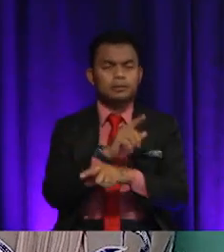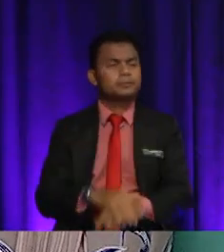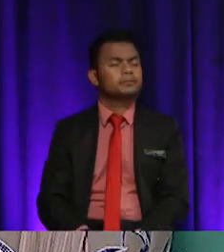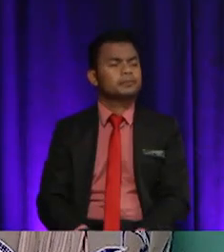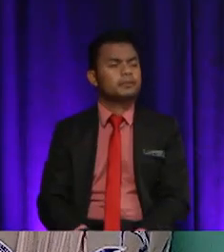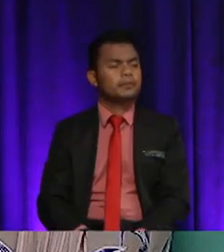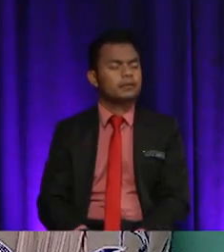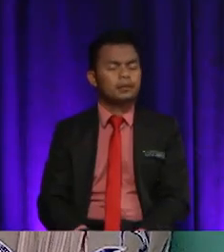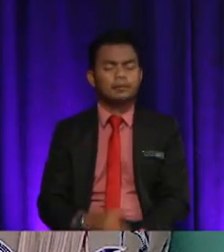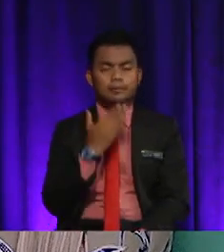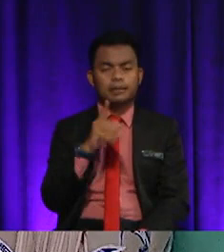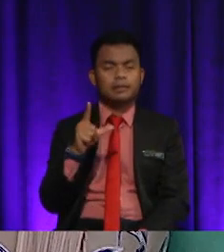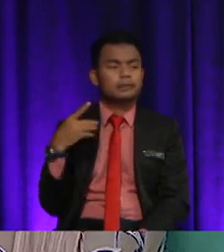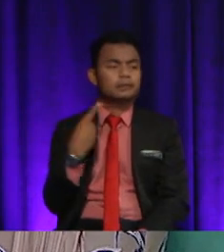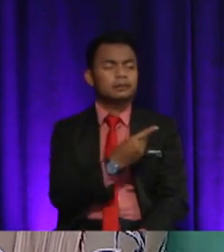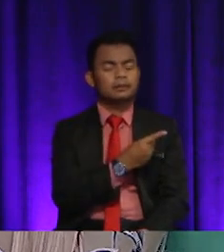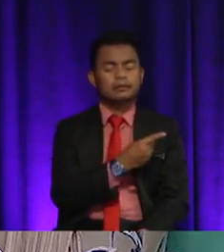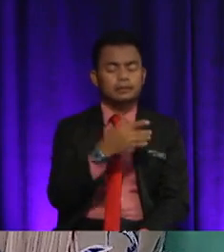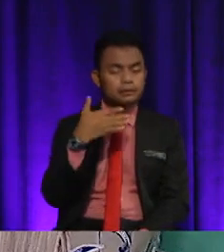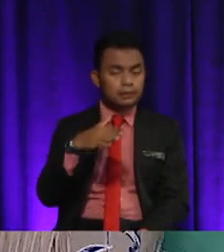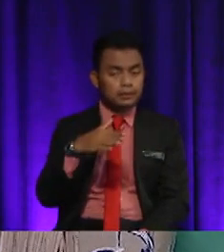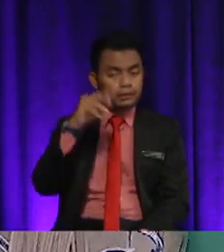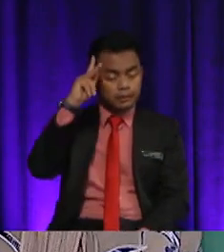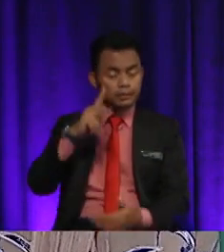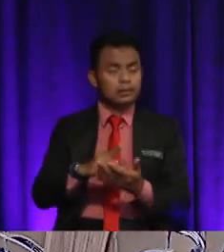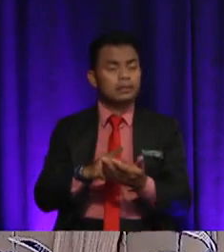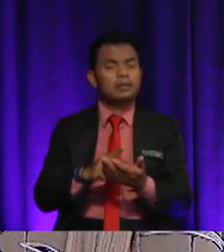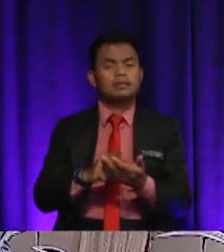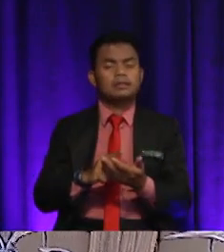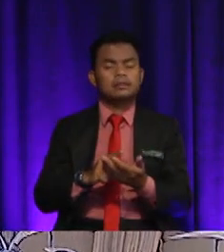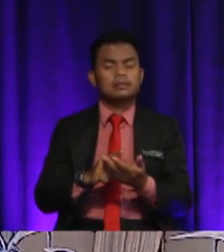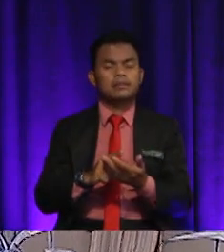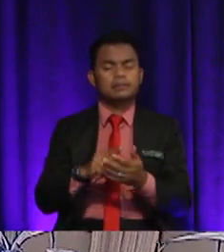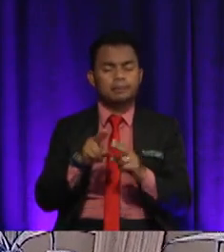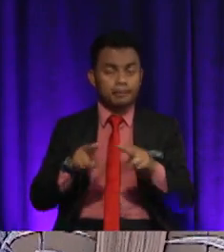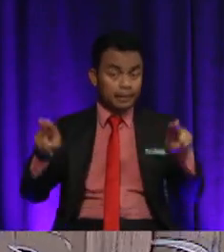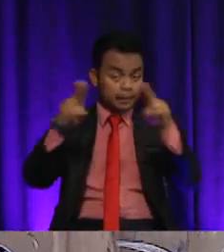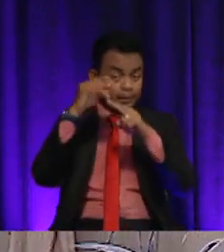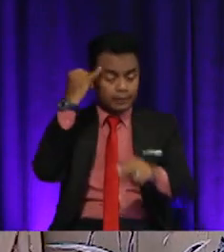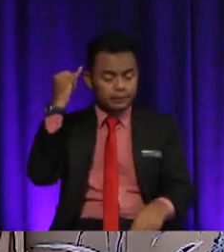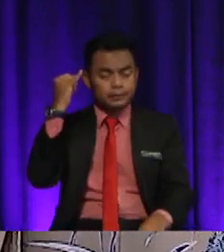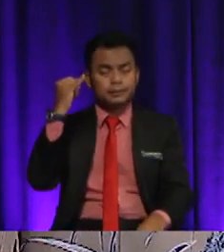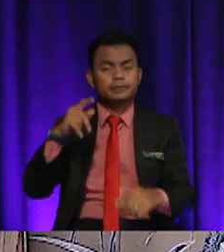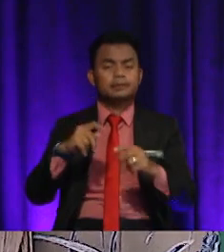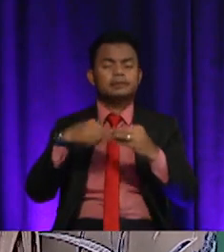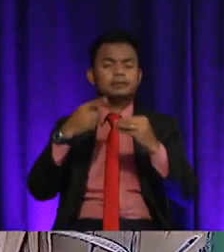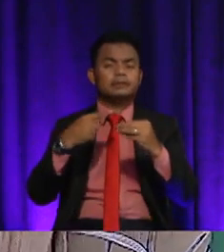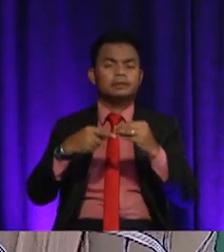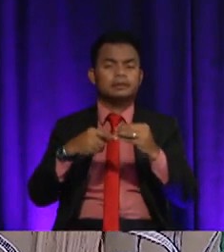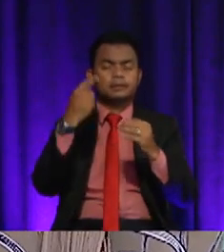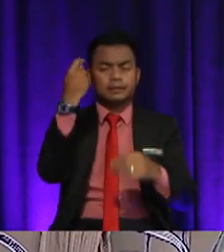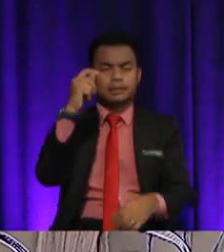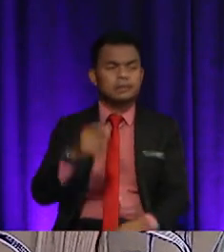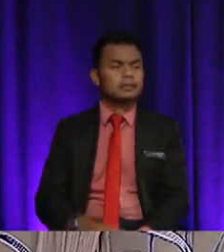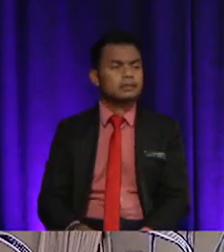paragraph means. So we somehow have a clearer idea of what the text is about. Okay, so after we